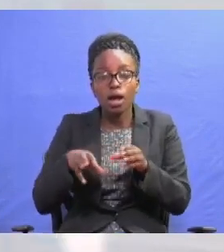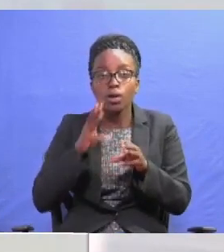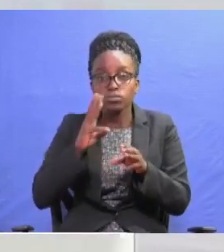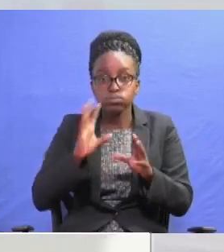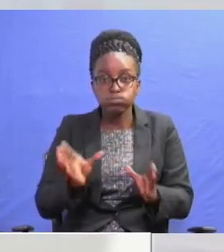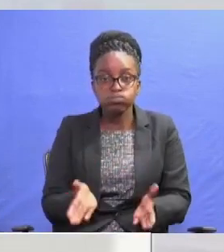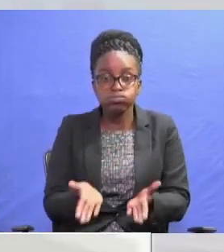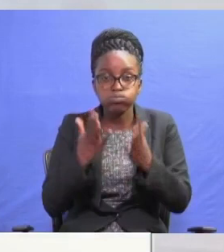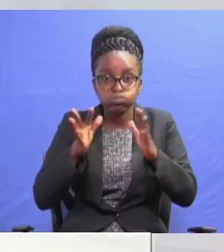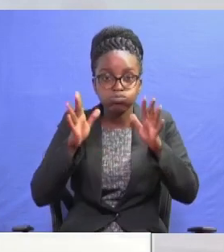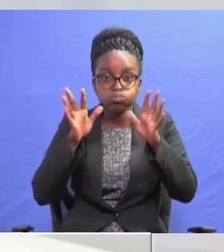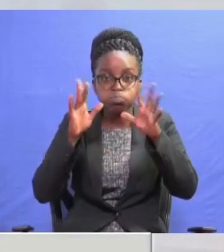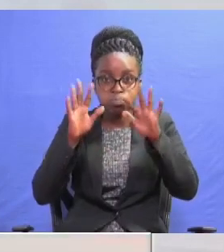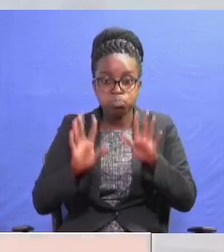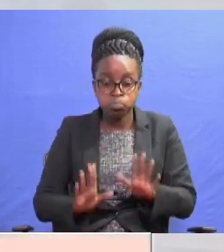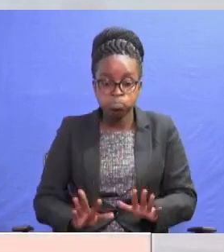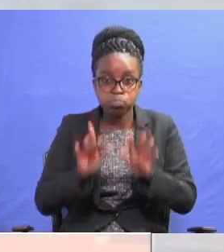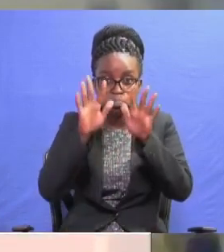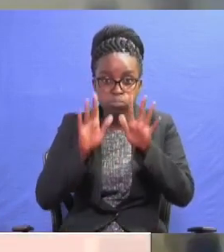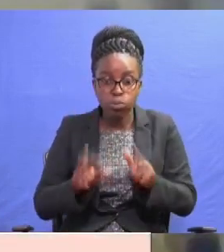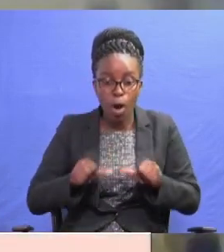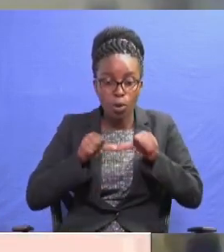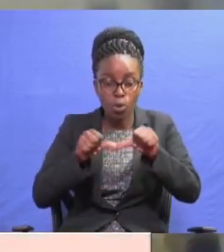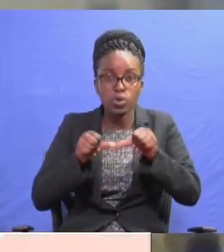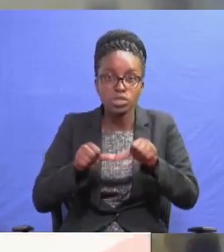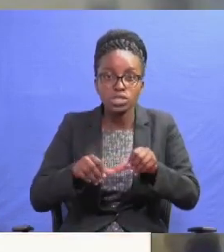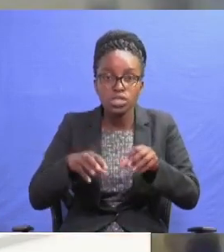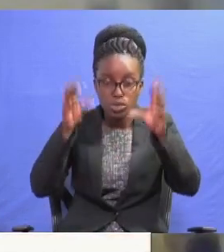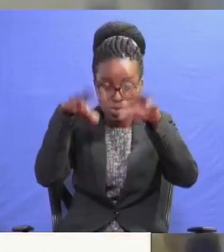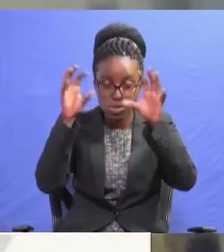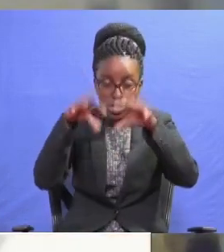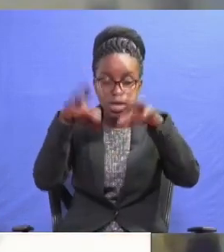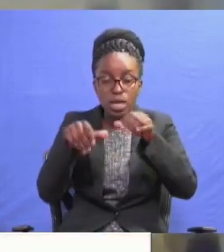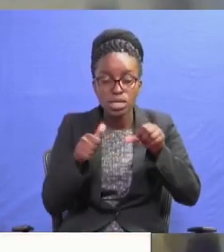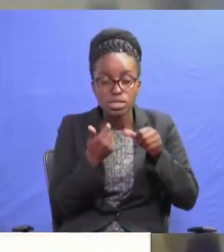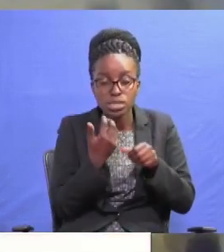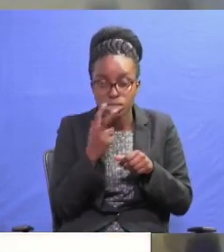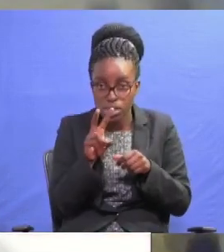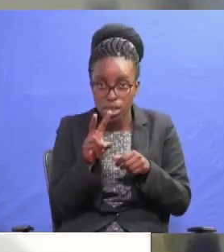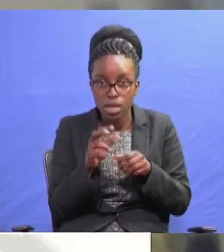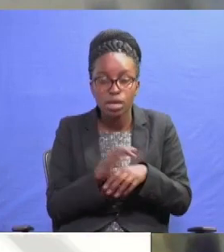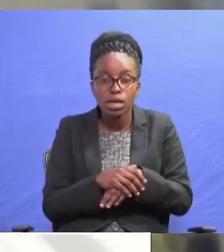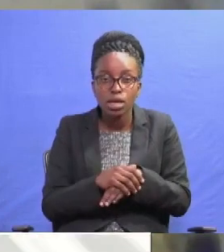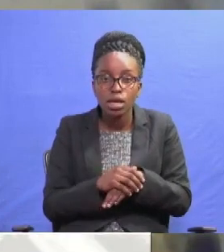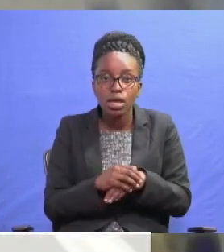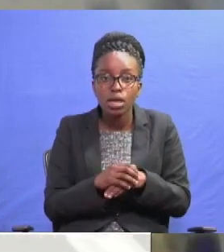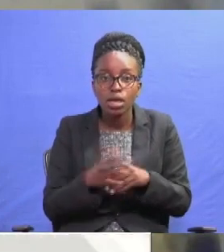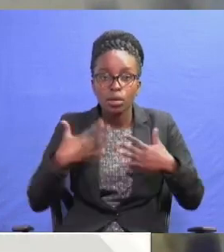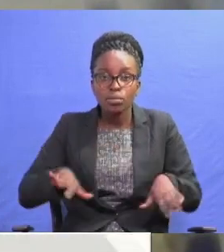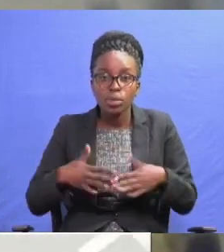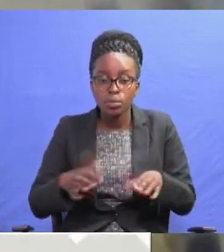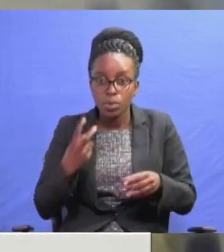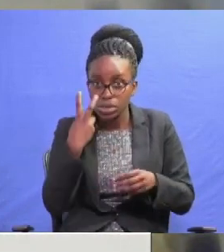moving to the land, and that's why we are experiencing the rains. Those signals will always be there, and of course the Met people are able to give